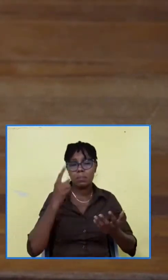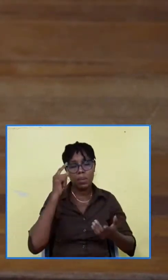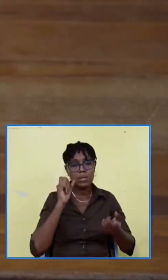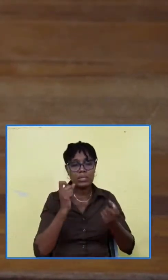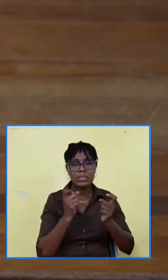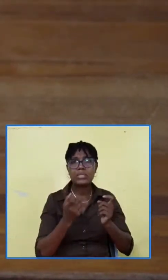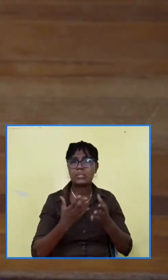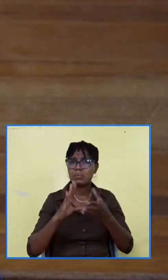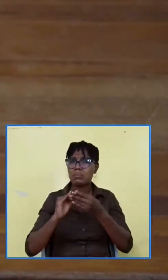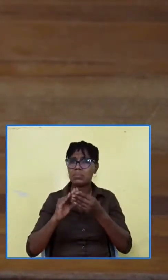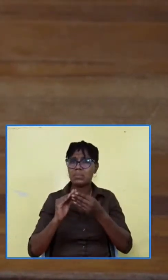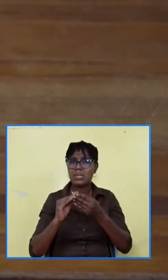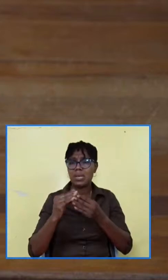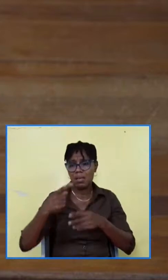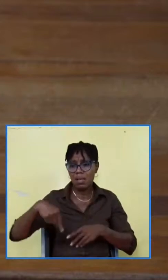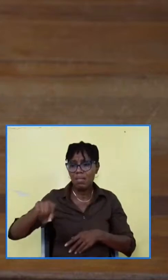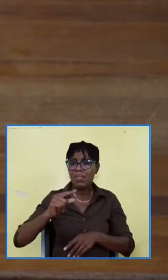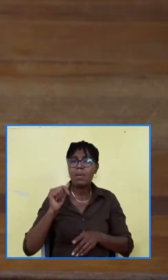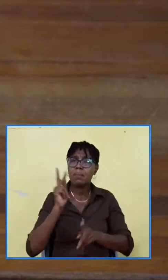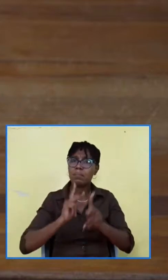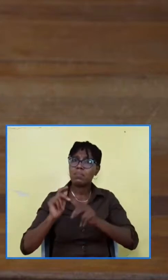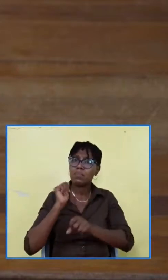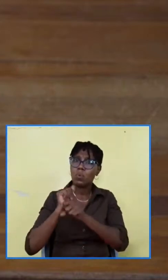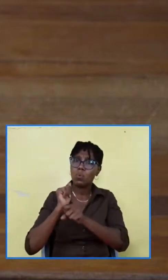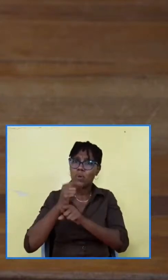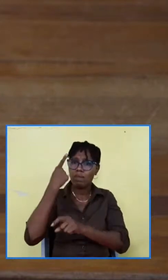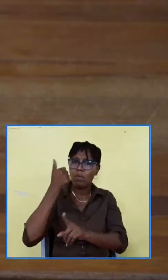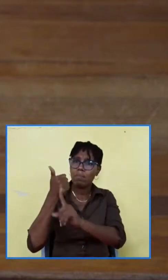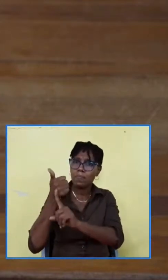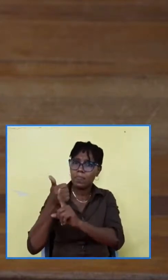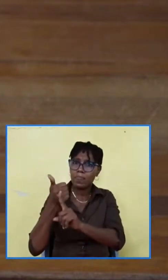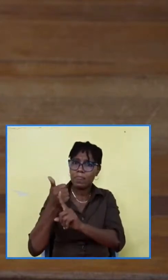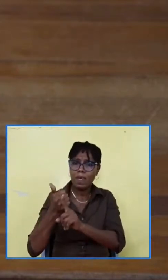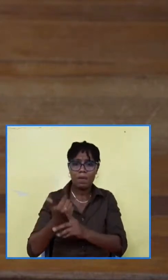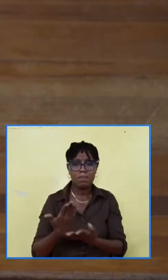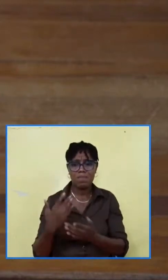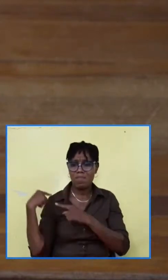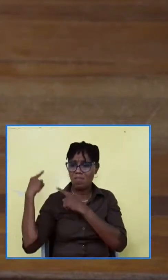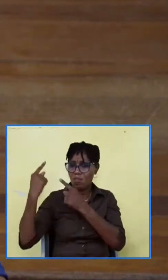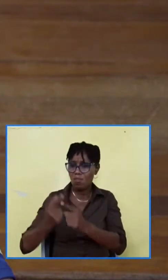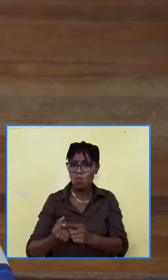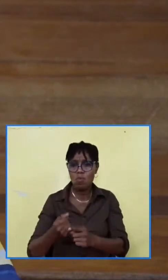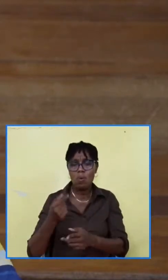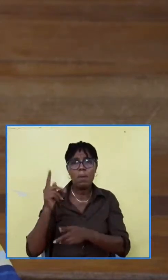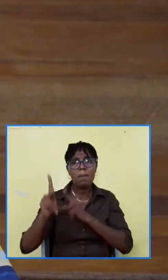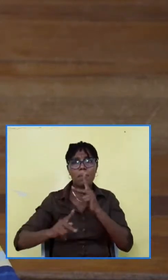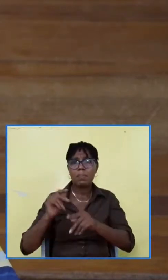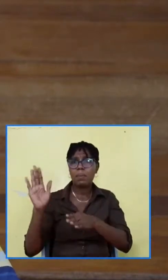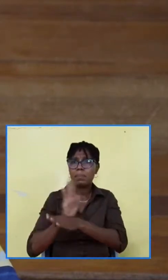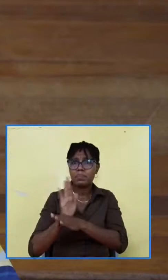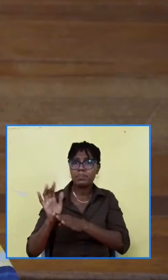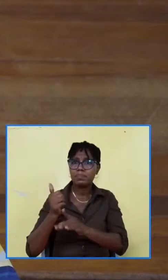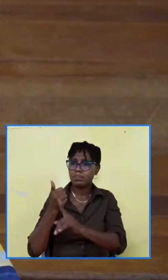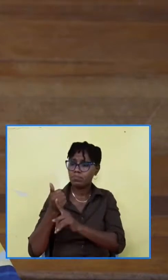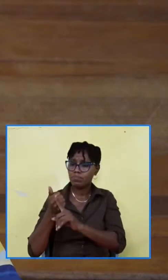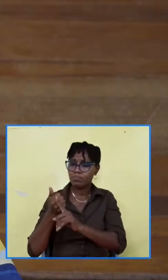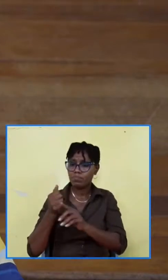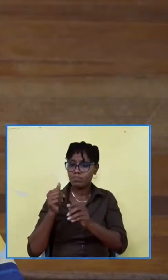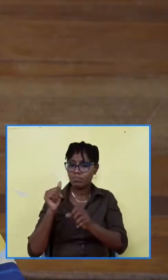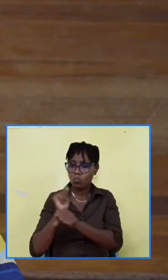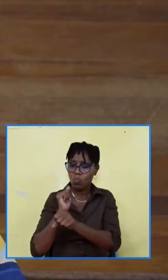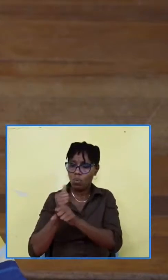about self-employed, because we have a lot more self-employed than we had before, and we are looking at how to structure